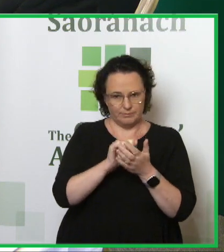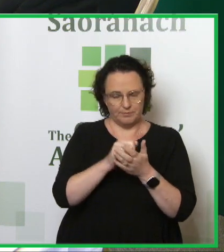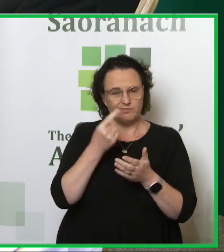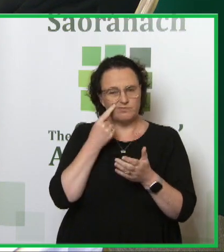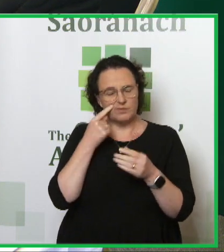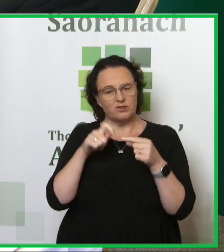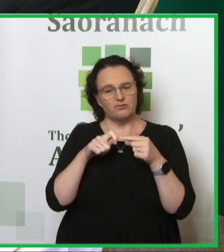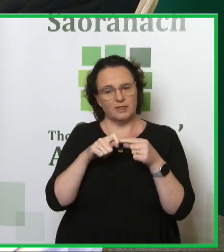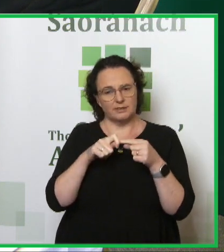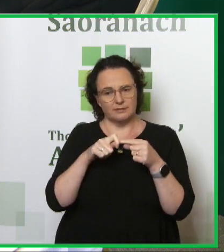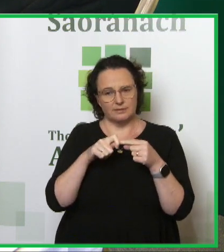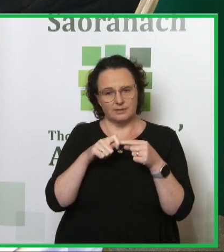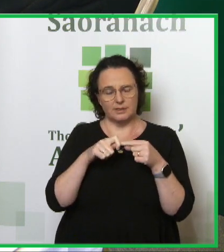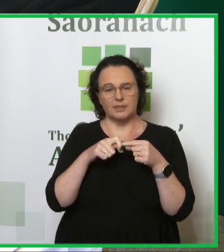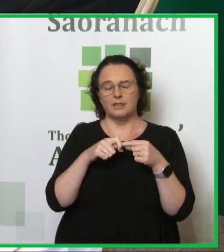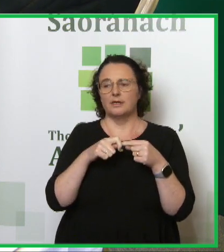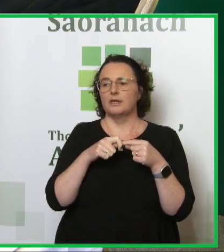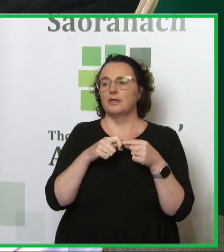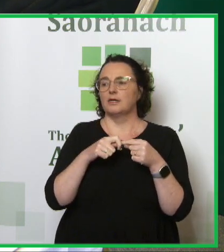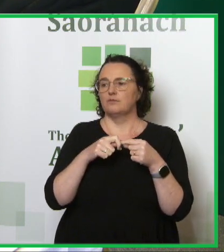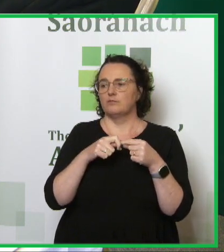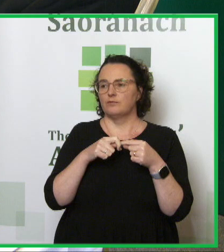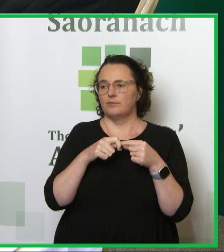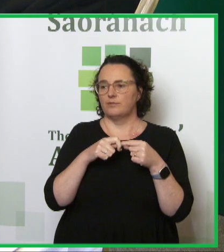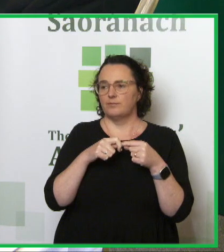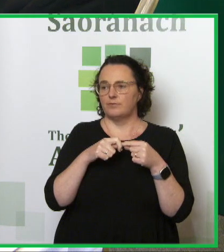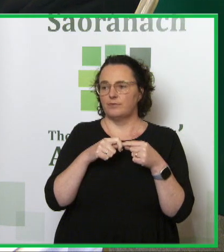this process here. You will be asked in the ballot process to